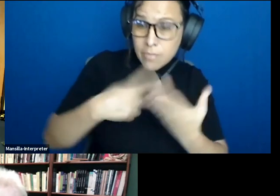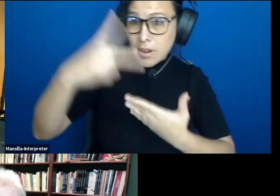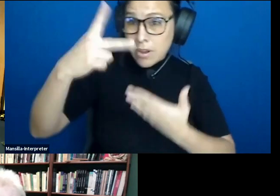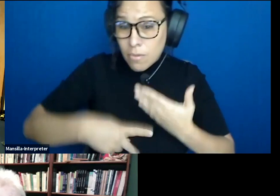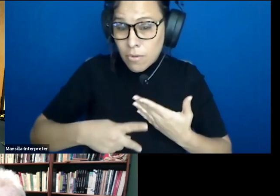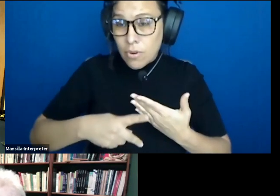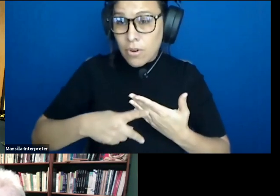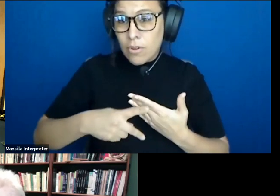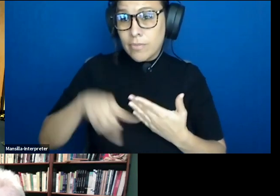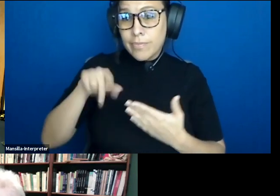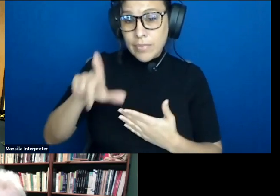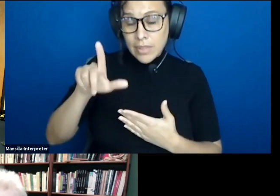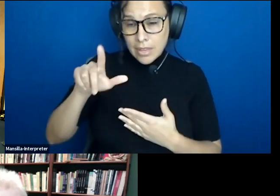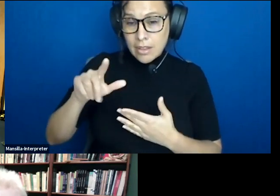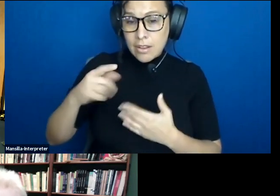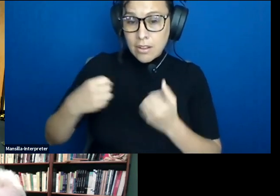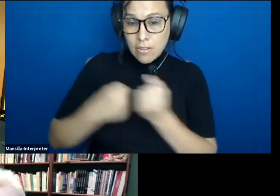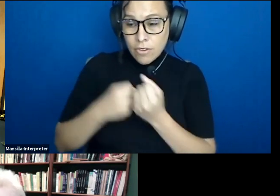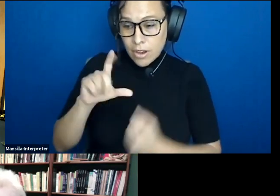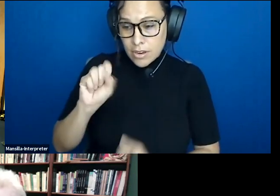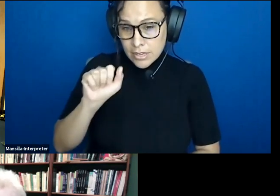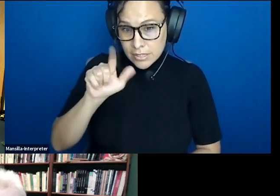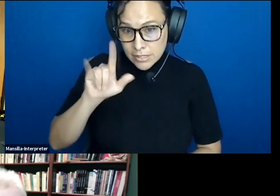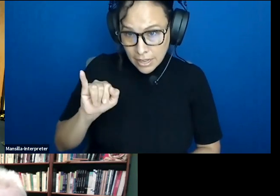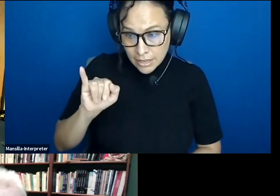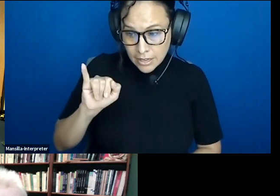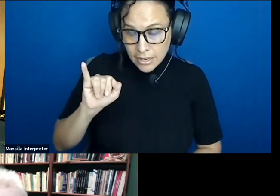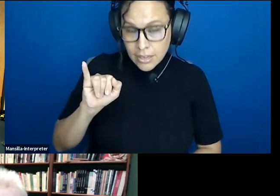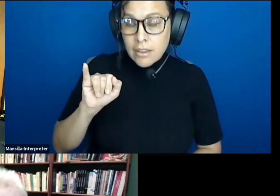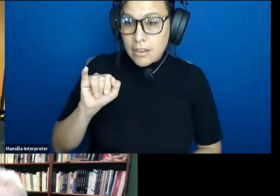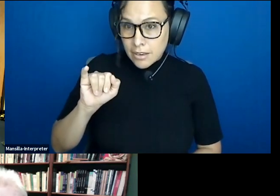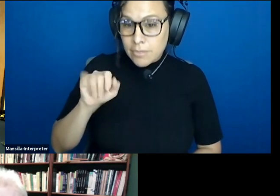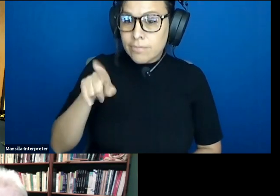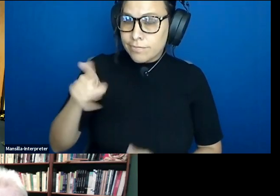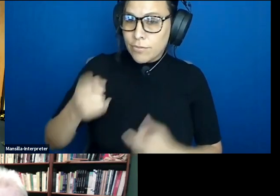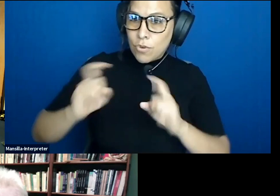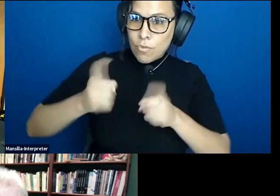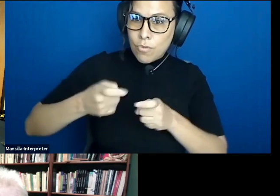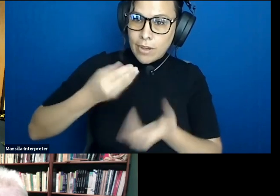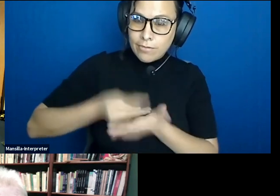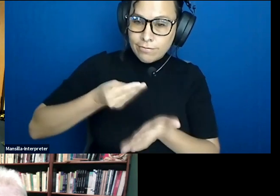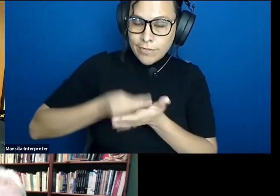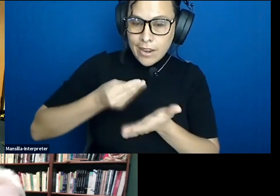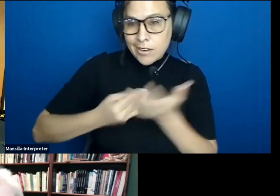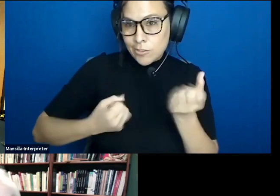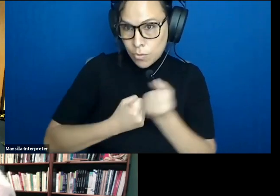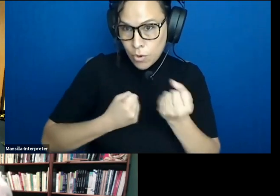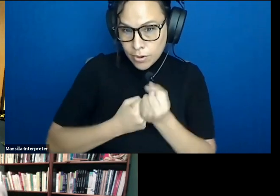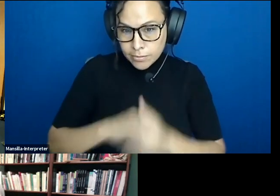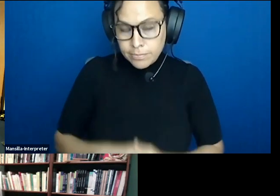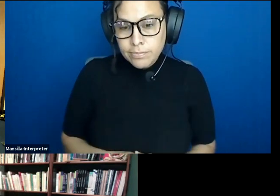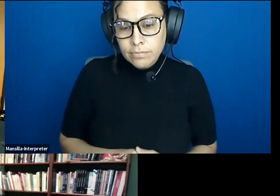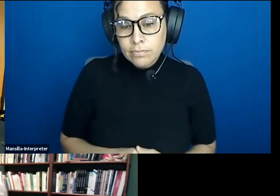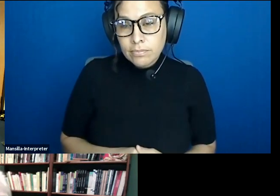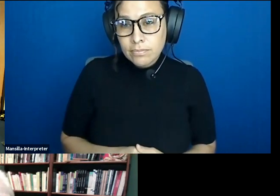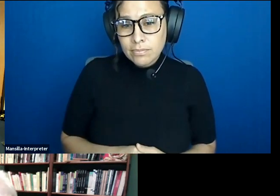Lannan Foundation, Sally Bingham, and Gay Block, who provided financial aid. No one, though,